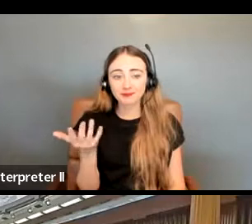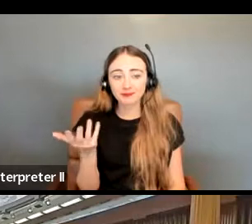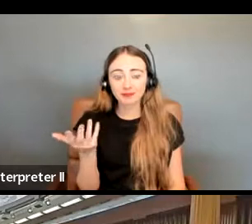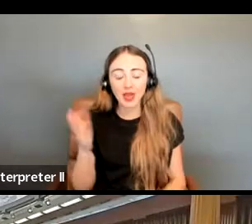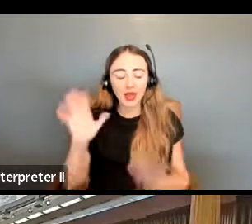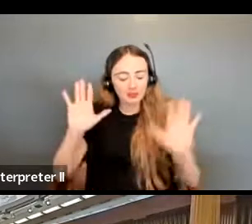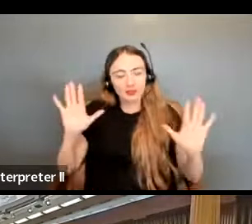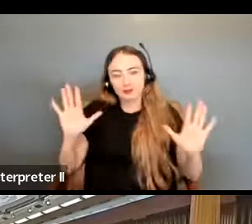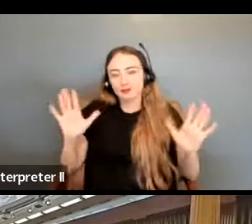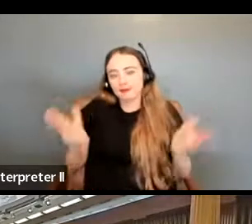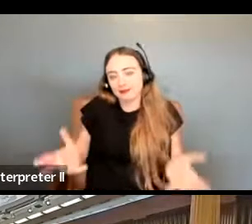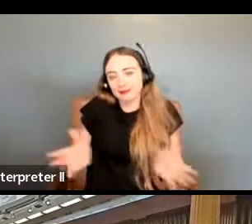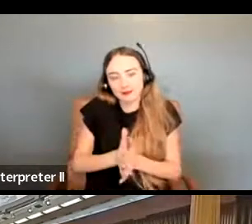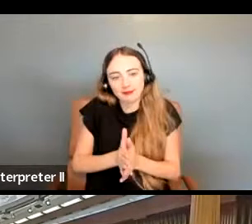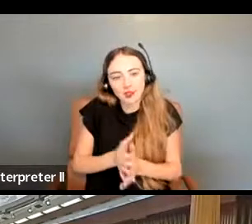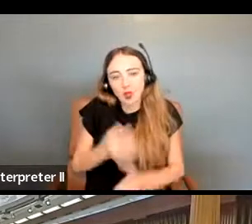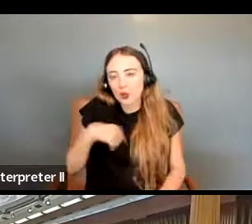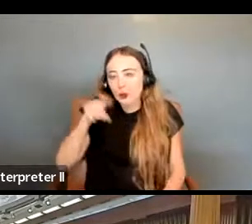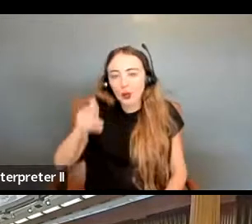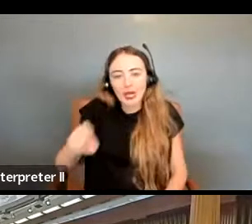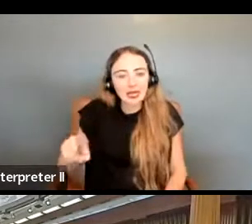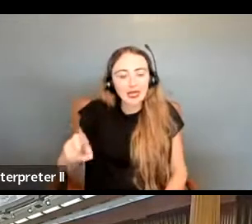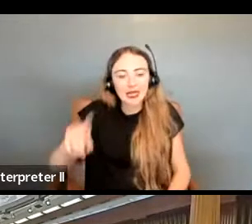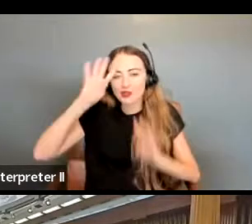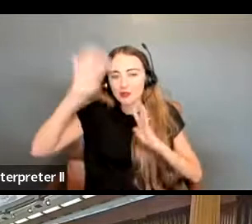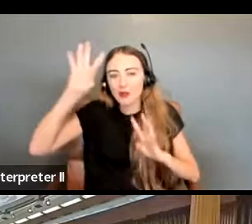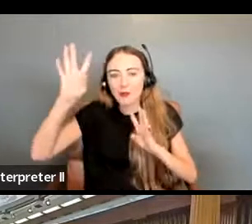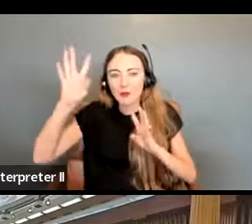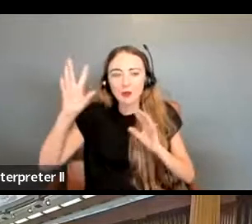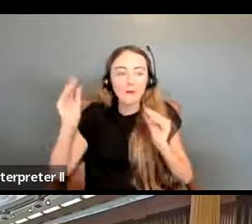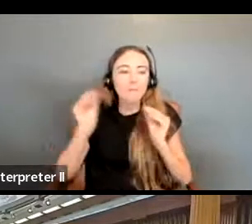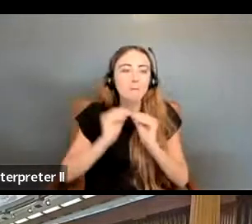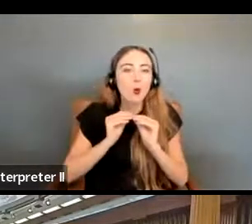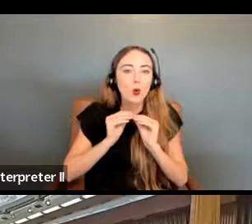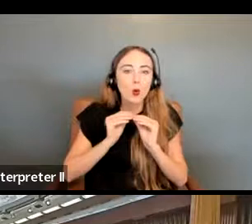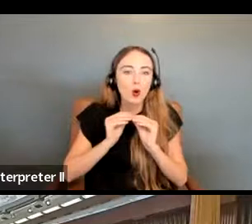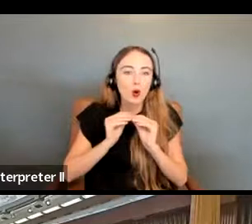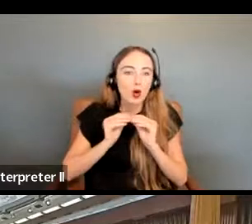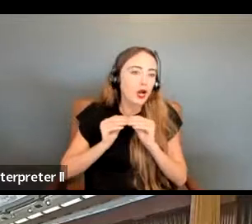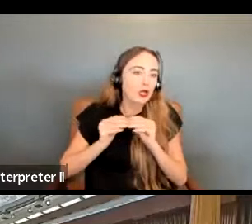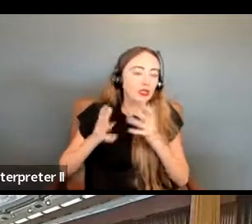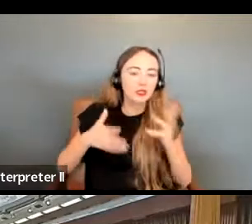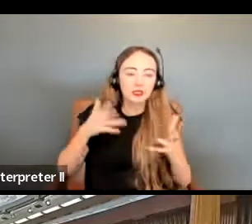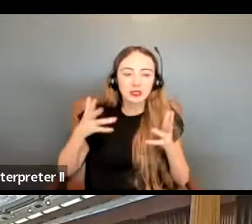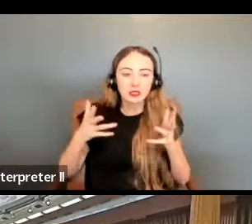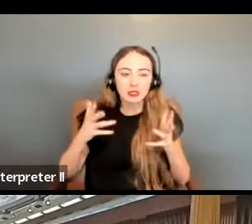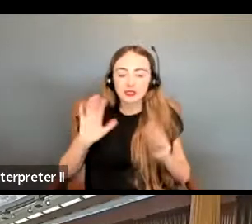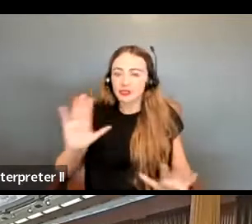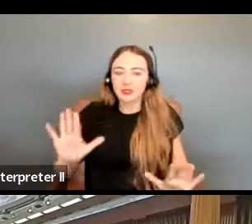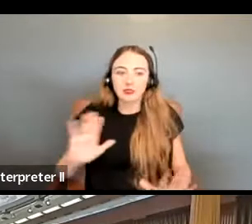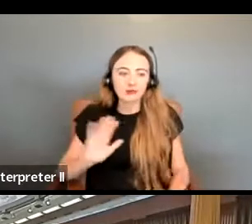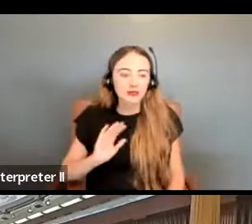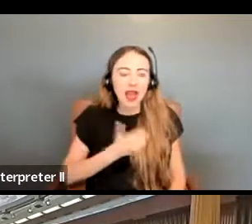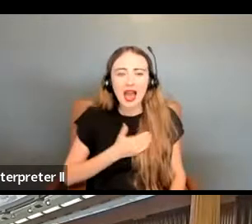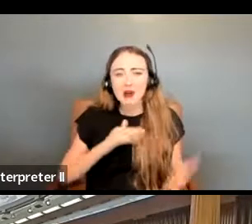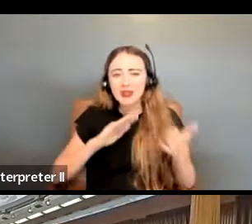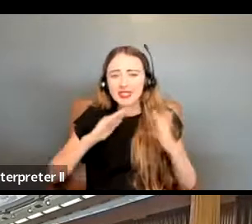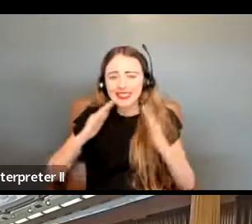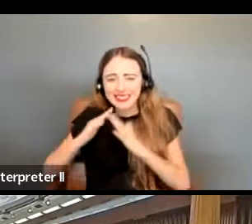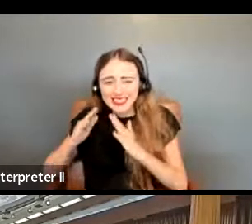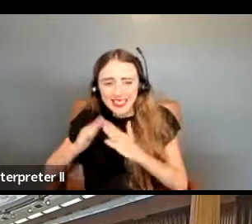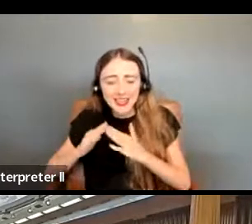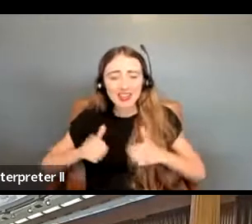leave it at that. We need to come up with more than optics. Our city, our residents, our